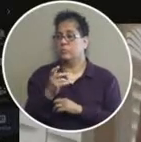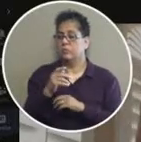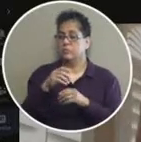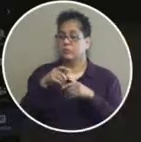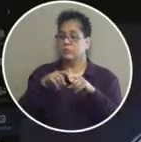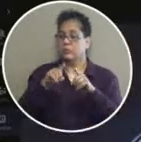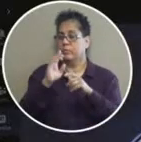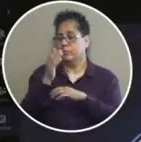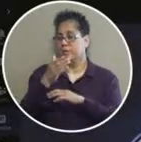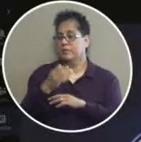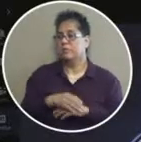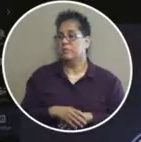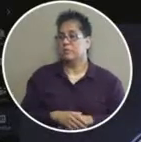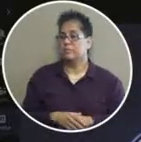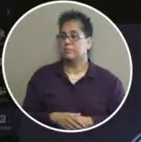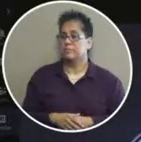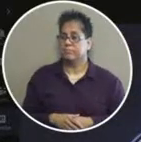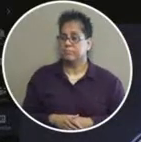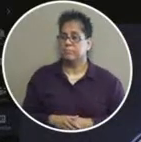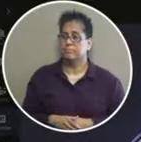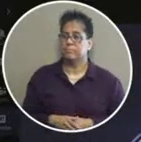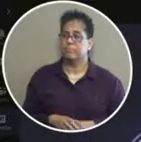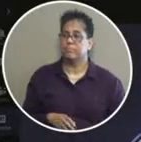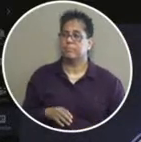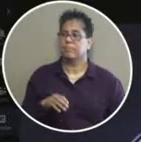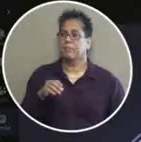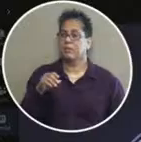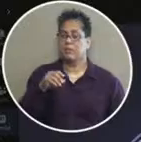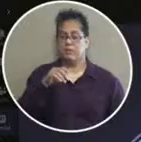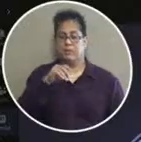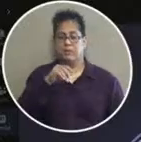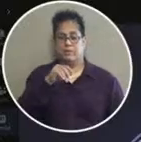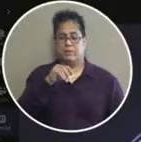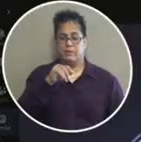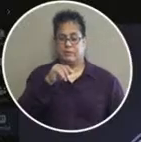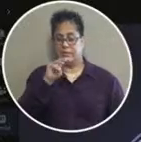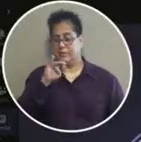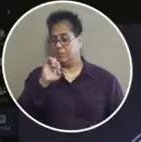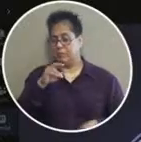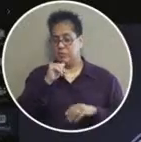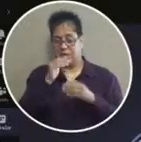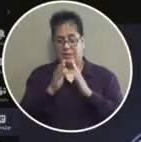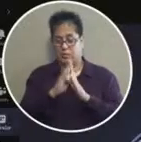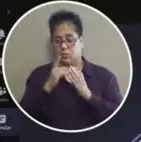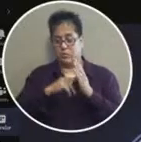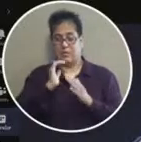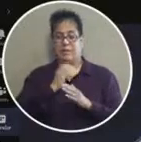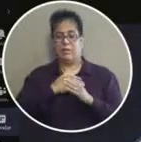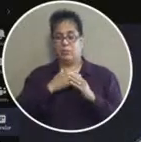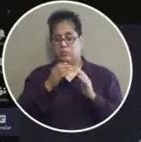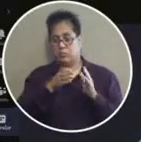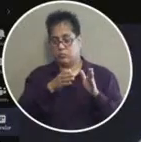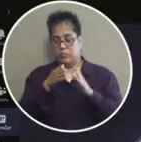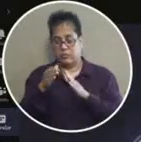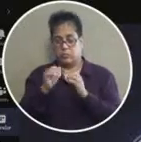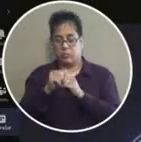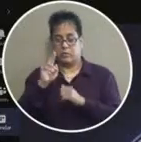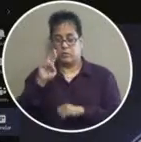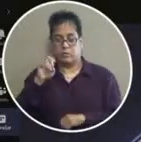presentation. So if the mayor does not ask for it, then what is our strategy then? To work with